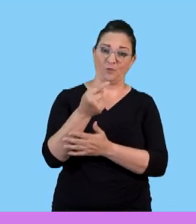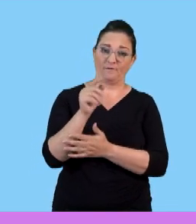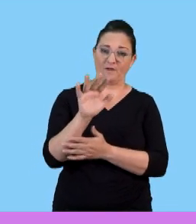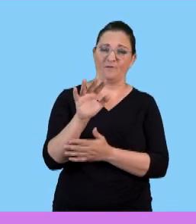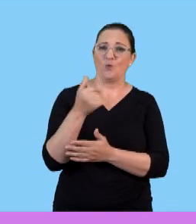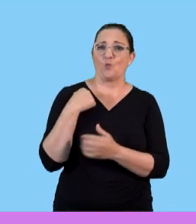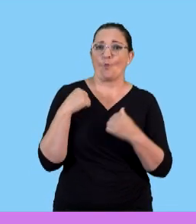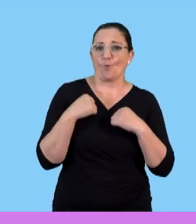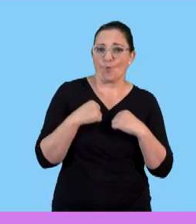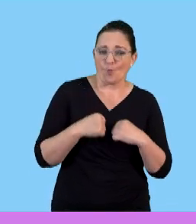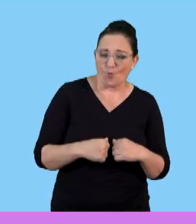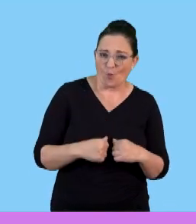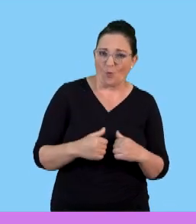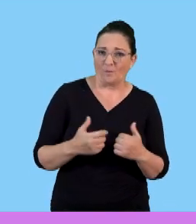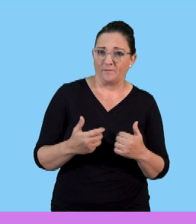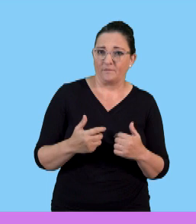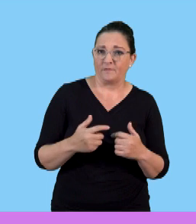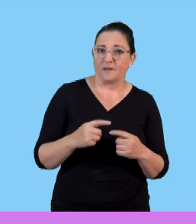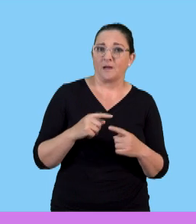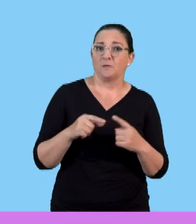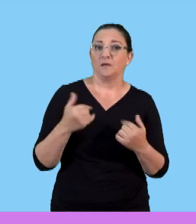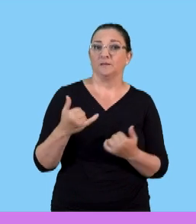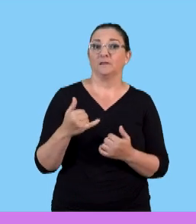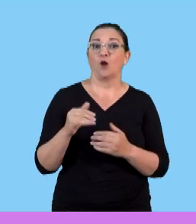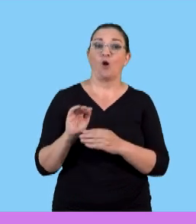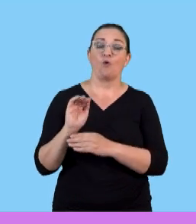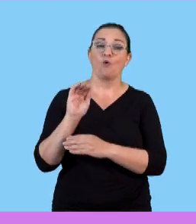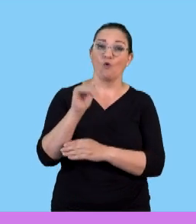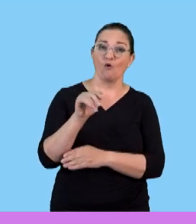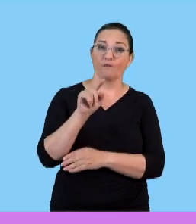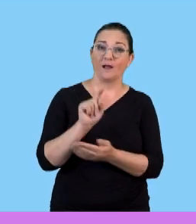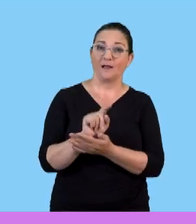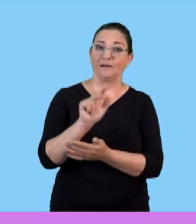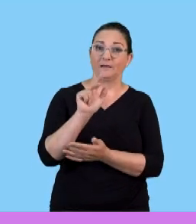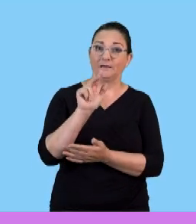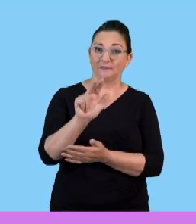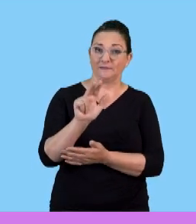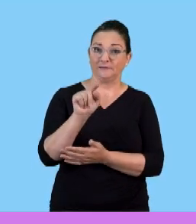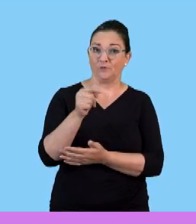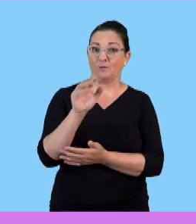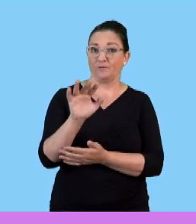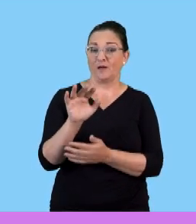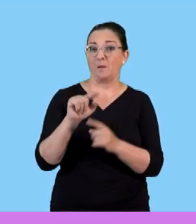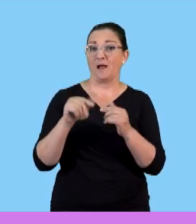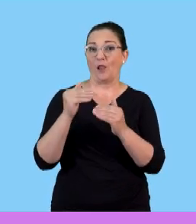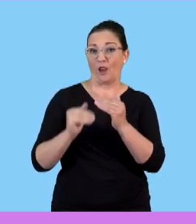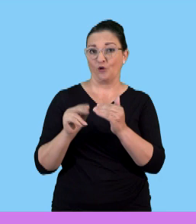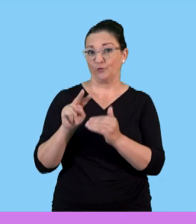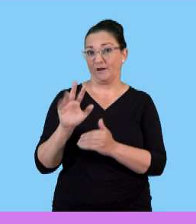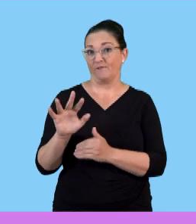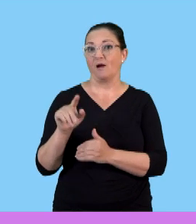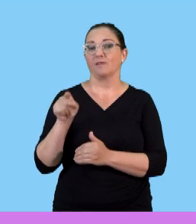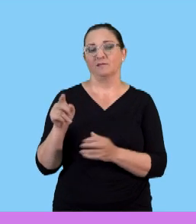underweight, okay? Okay, equals to 18 and more than 18.5 basically, but less than 25, you'll